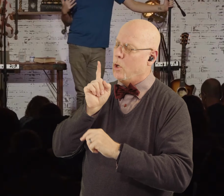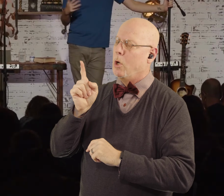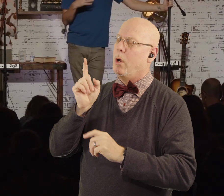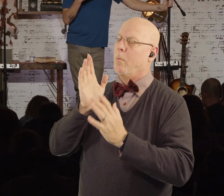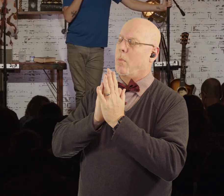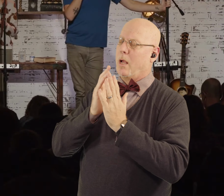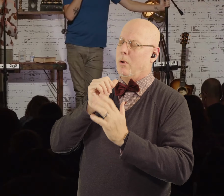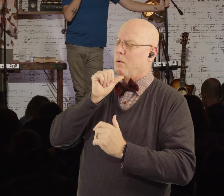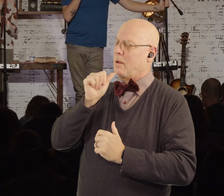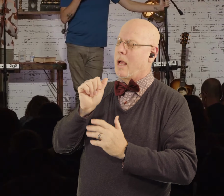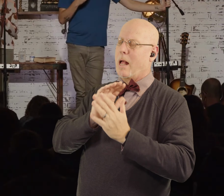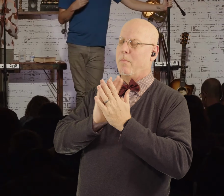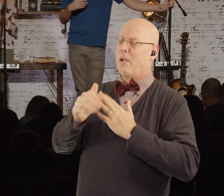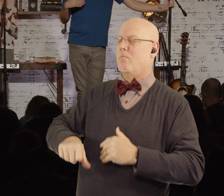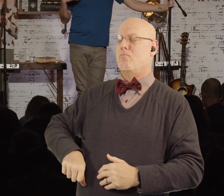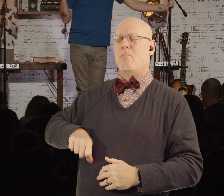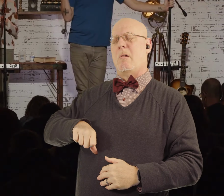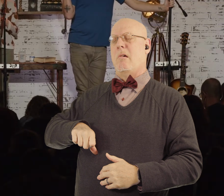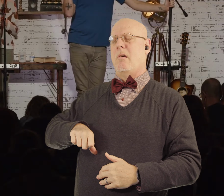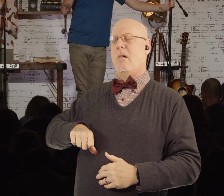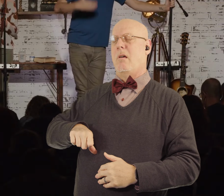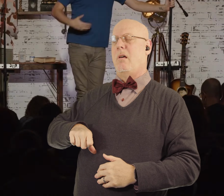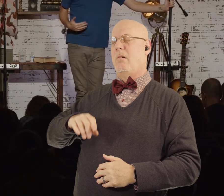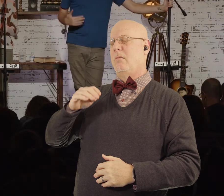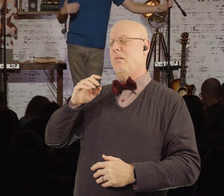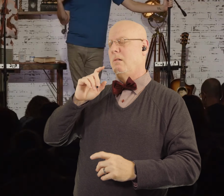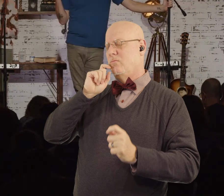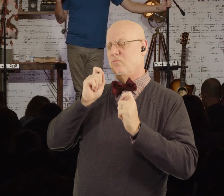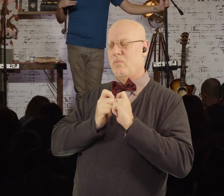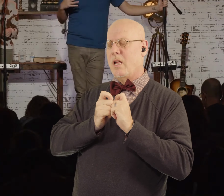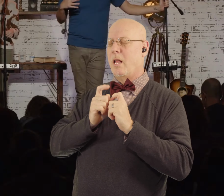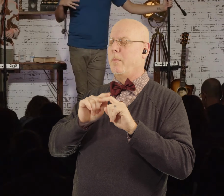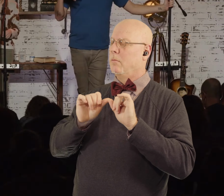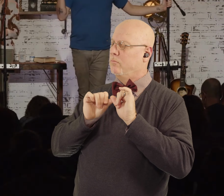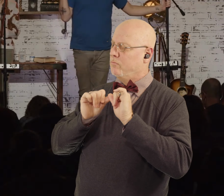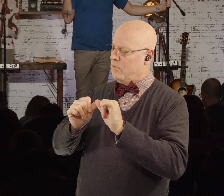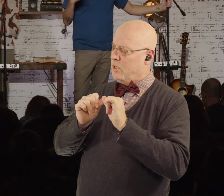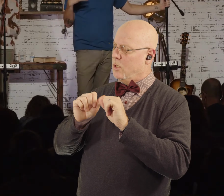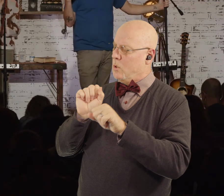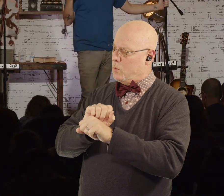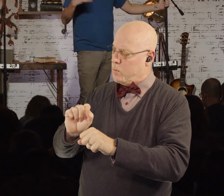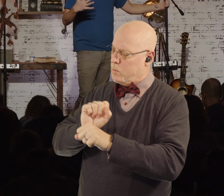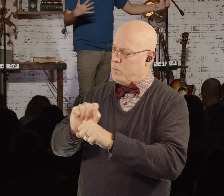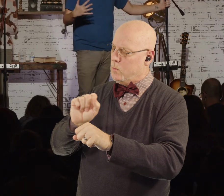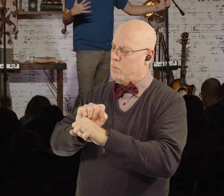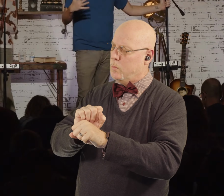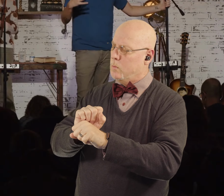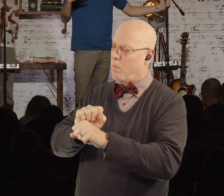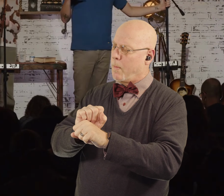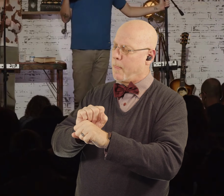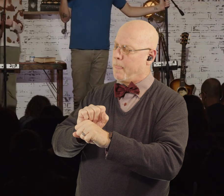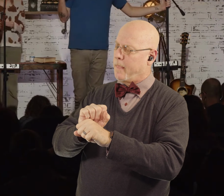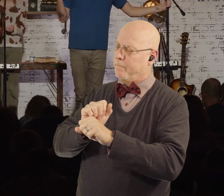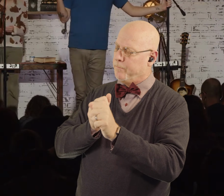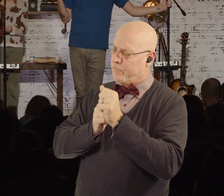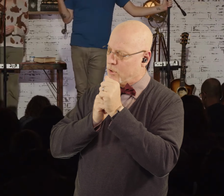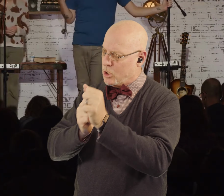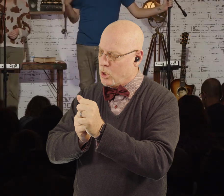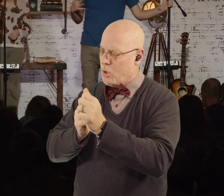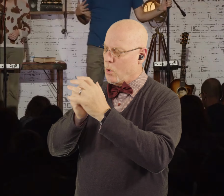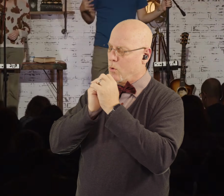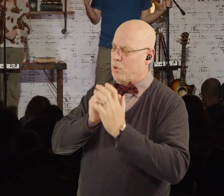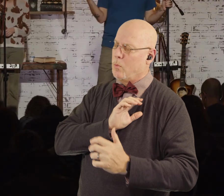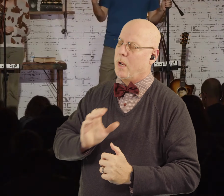and devotion to you. God, I pray that we would not become proud or deceived, but that we would continue forward